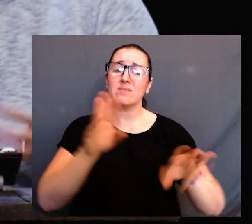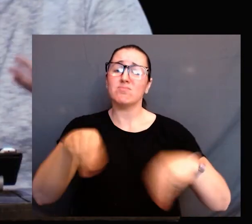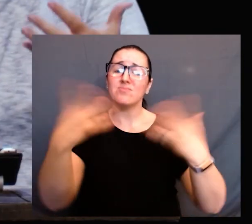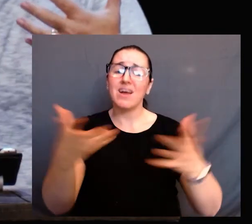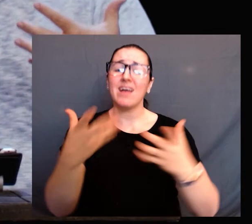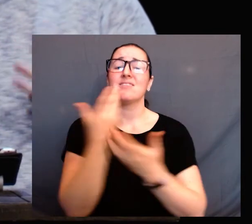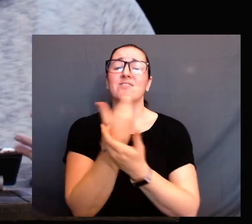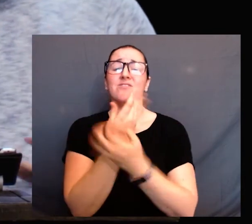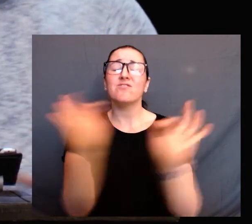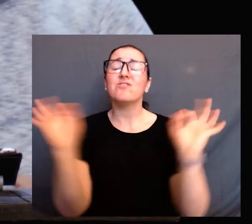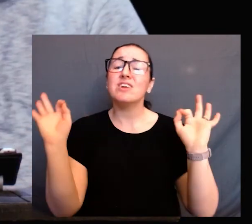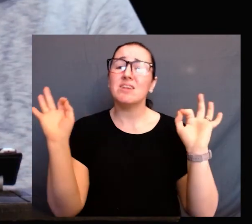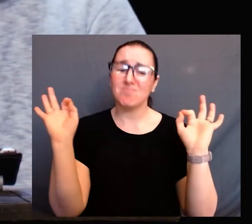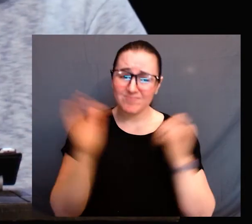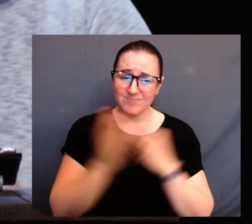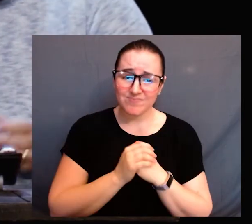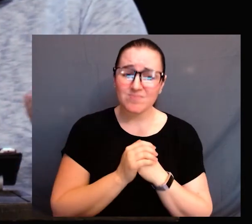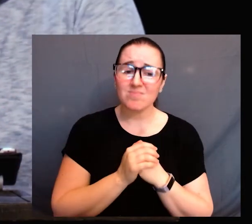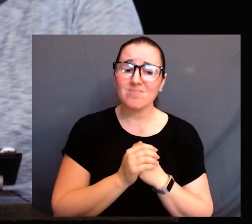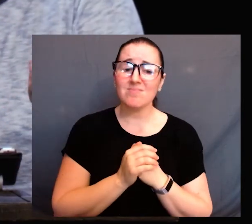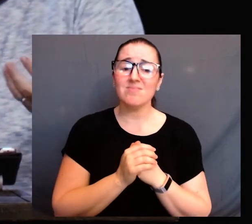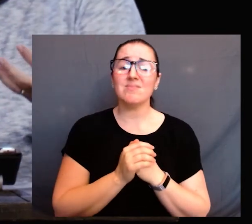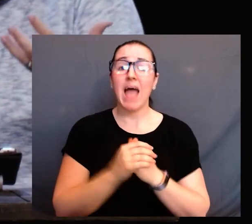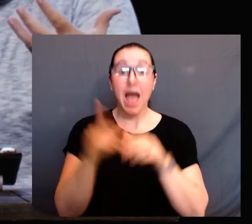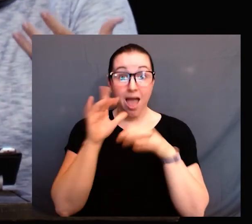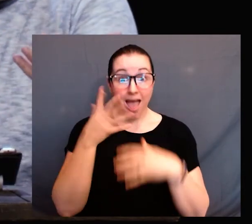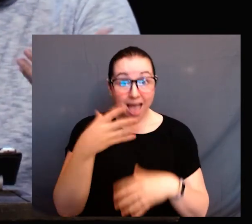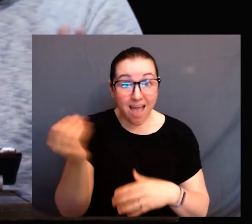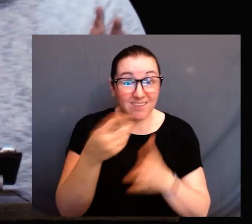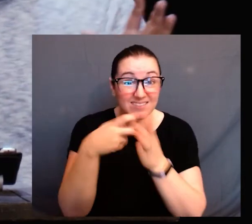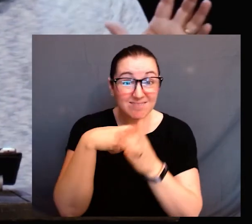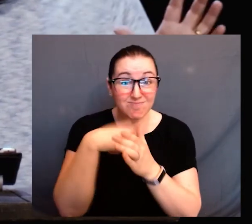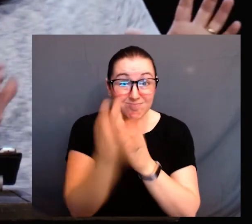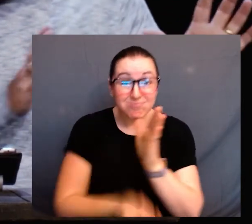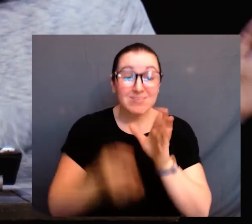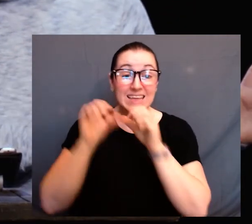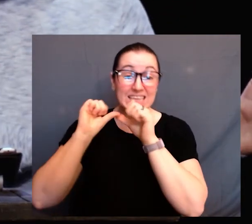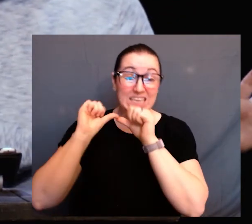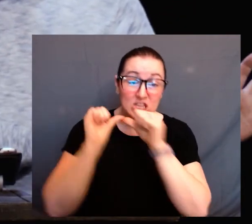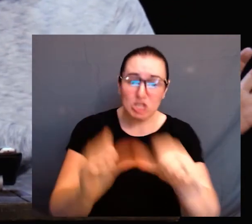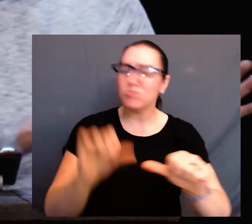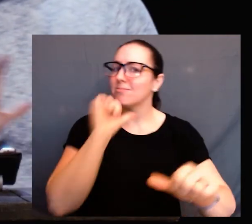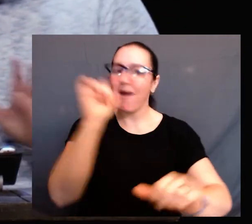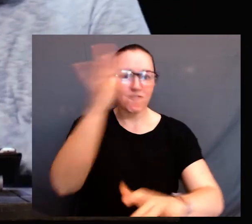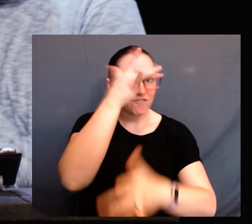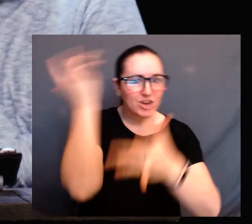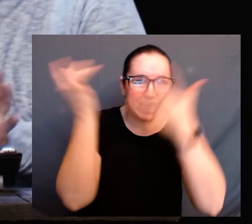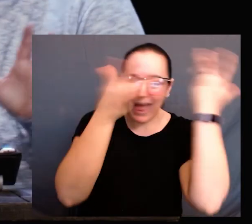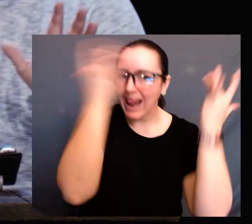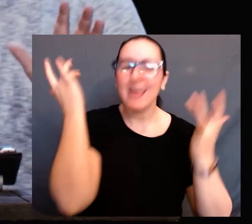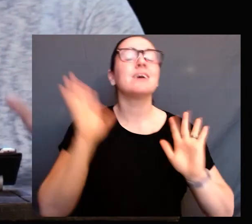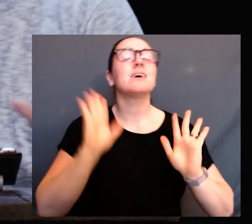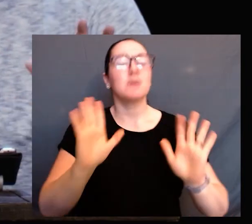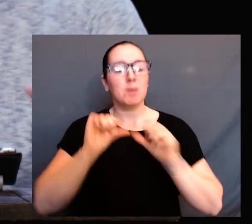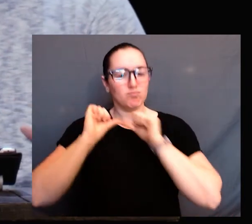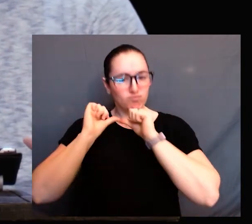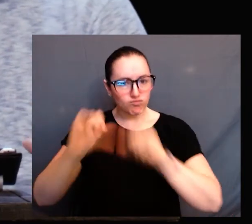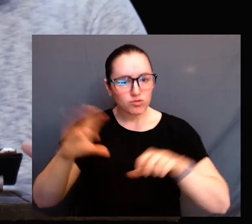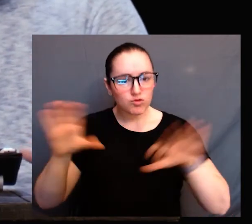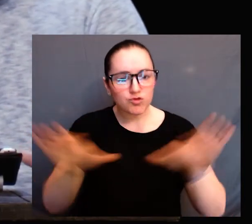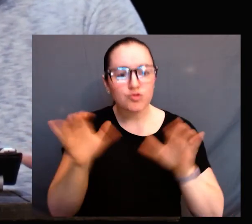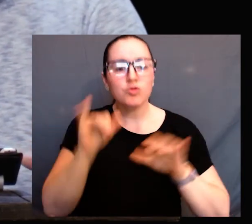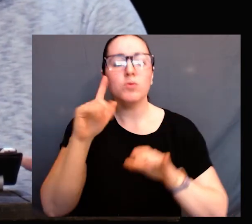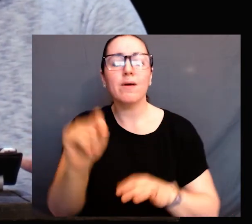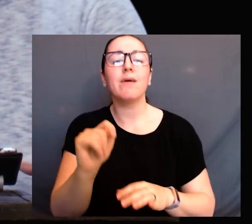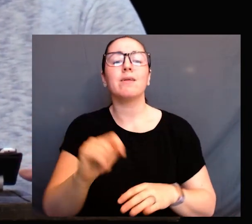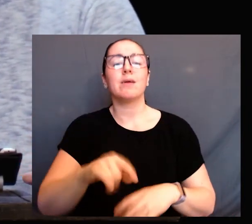freedom, it's an invitation to us to do that. He continues in it, not forgetting what they have heard, but doing it, they will be